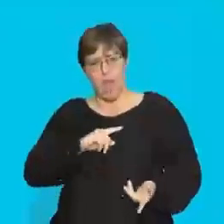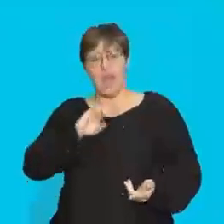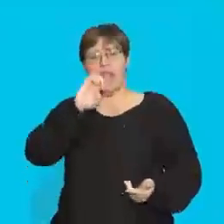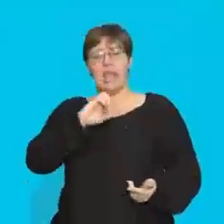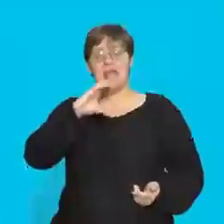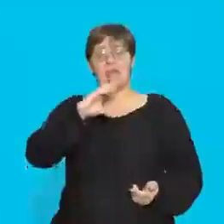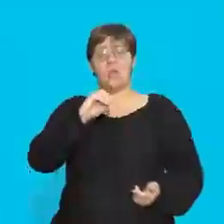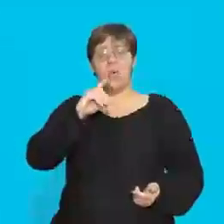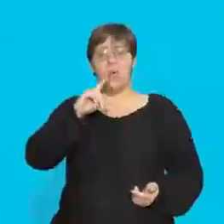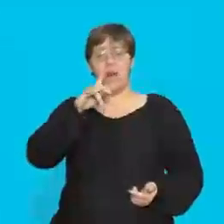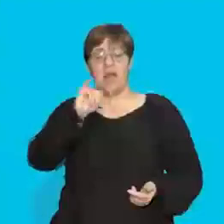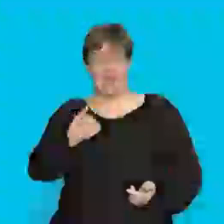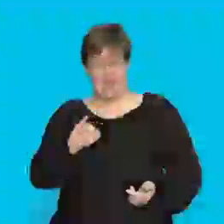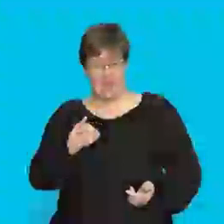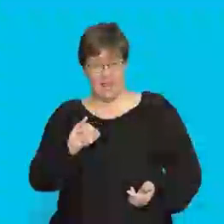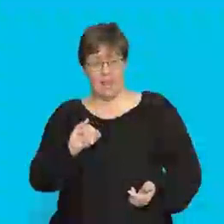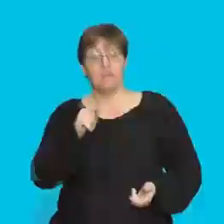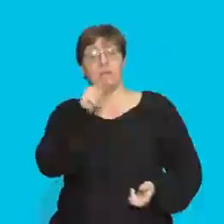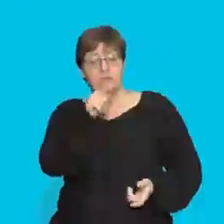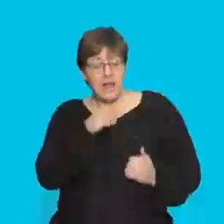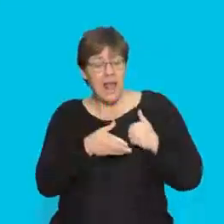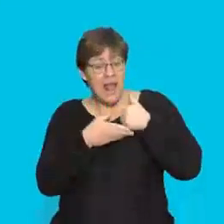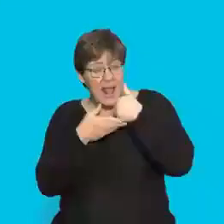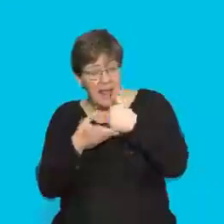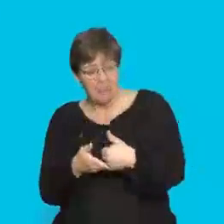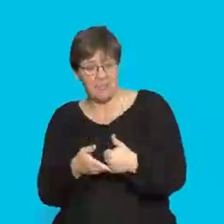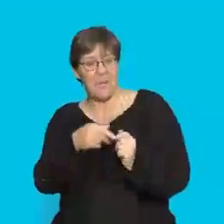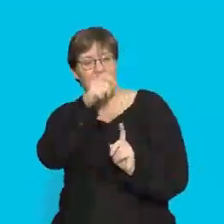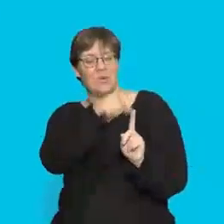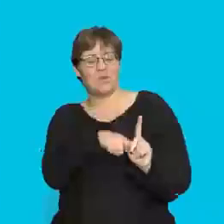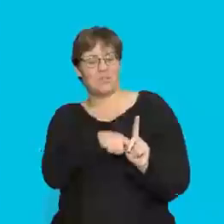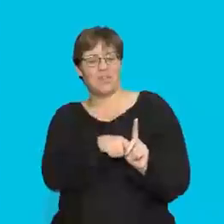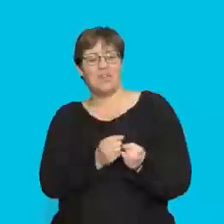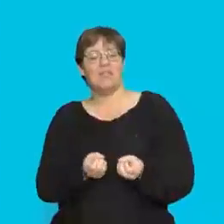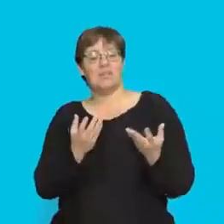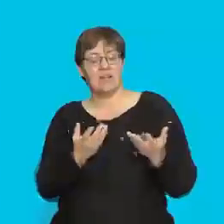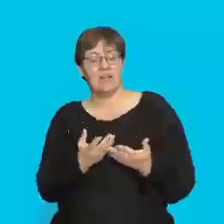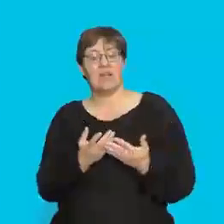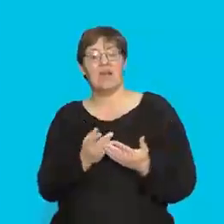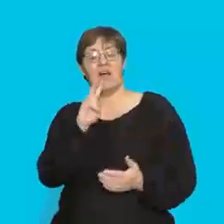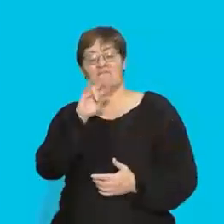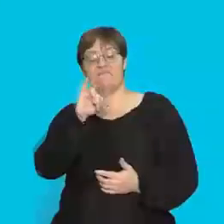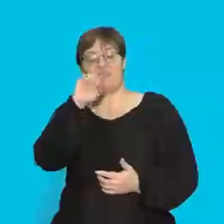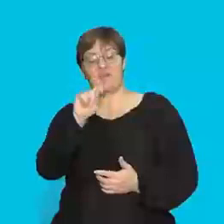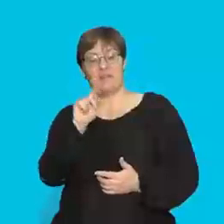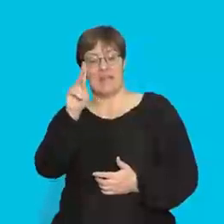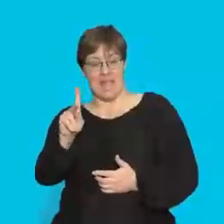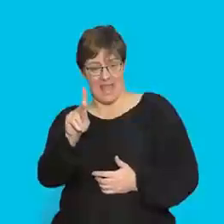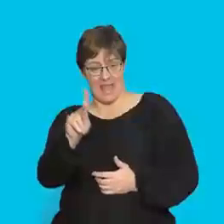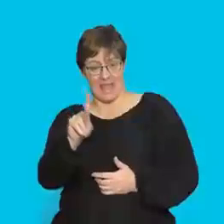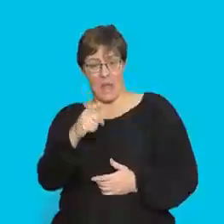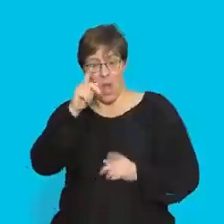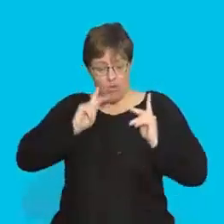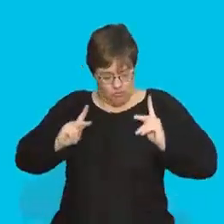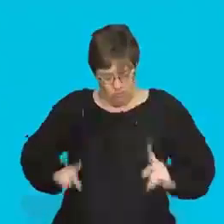E. coli is going to help to produce a substance called vitamin K that